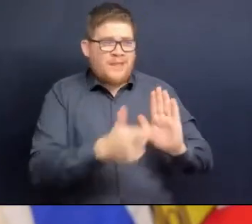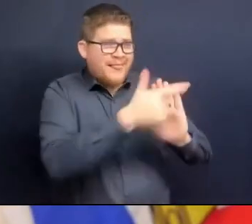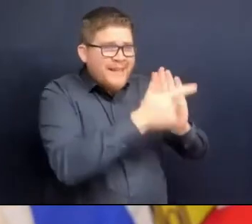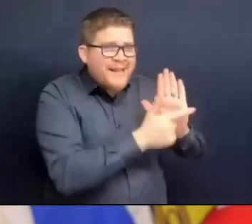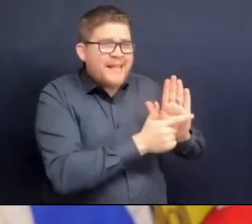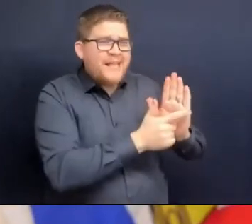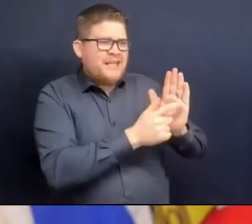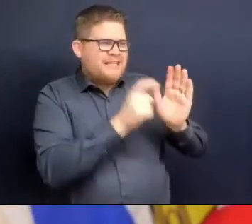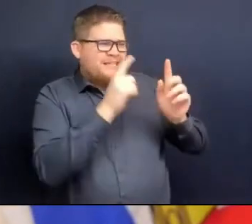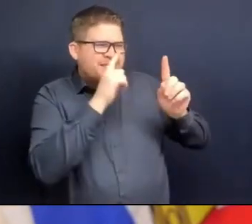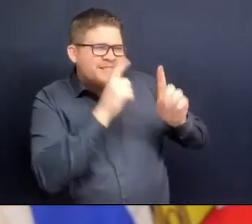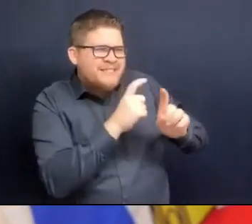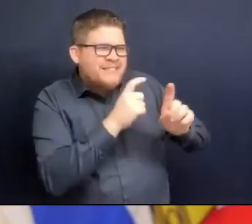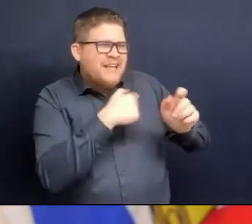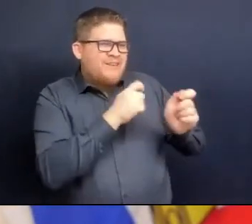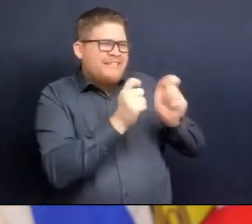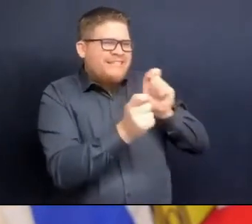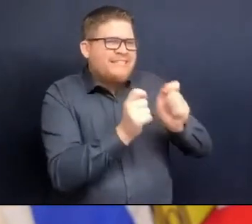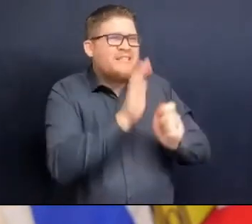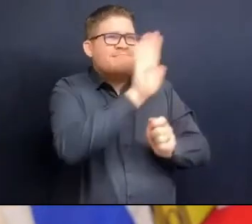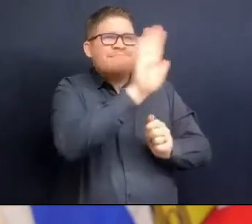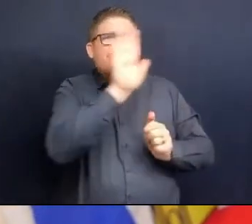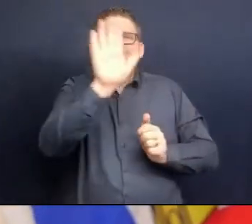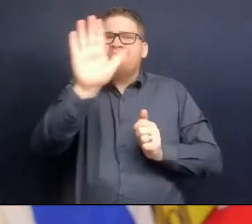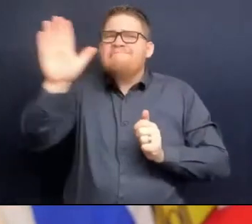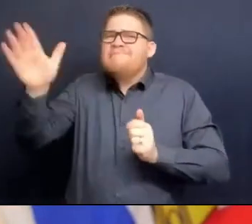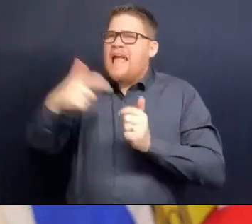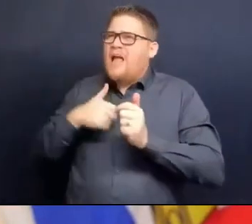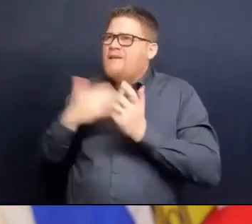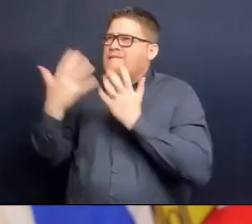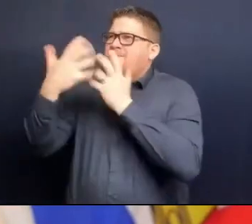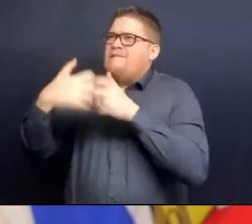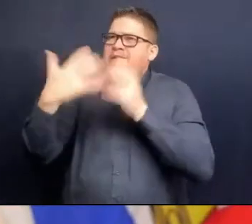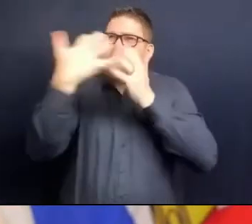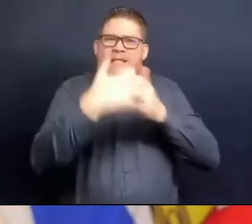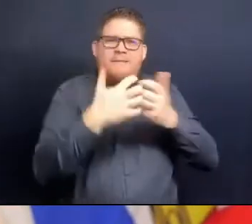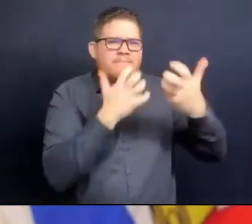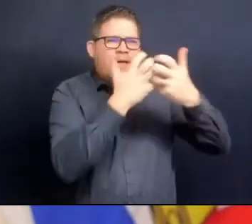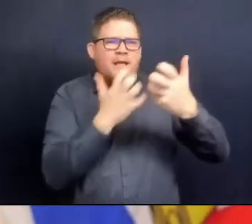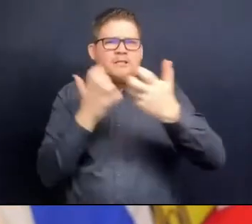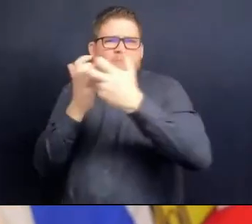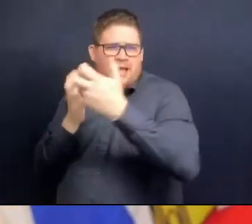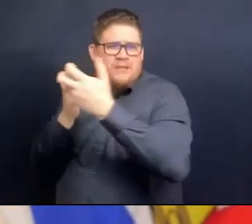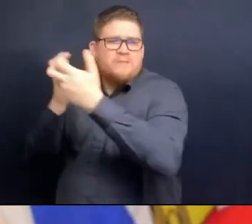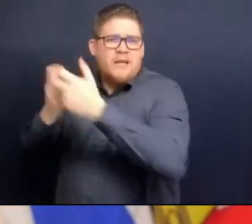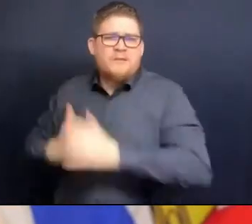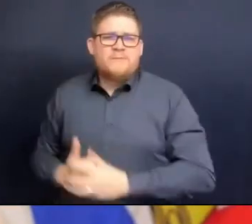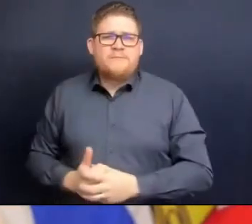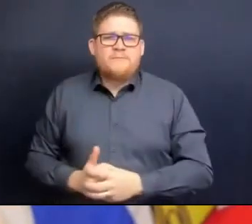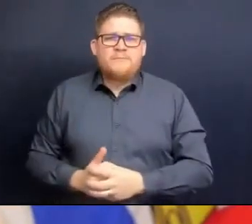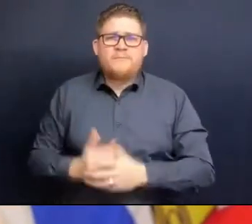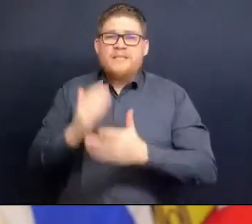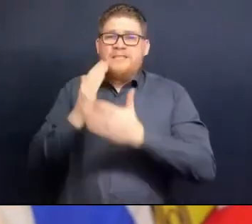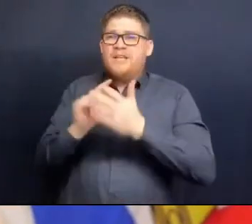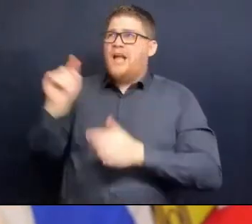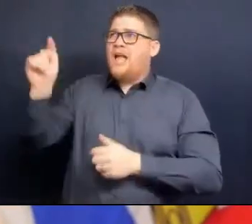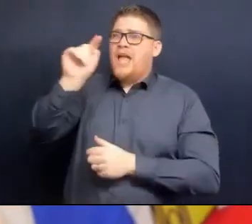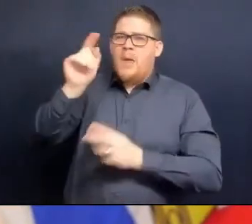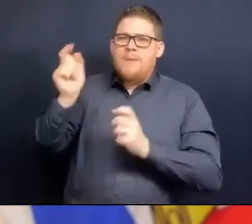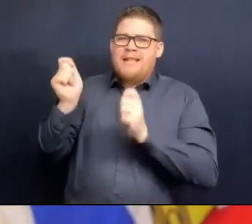are organized, and some of them are going through transitions. So it will affect things like bylaws and how those